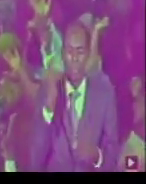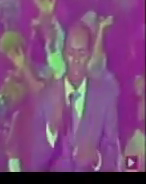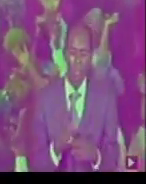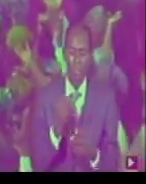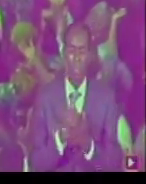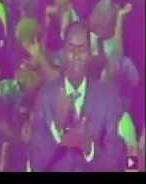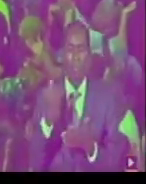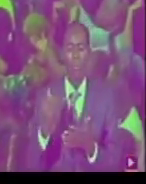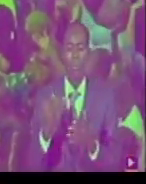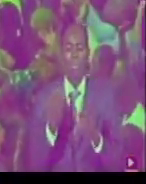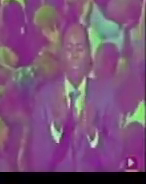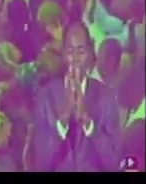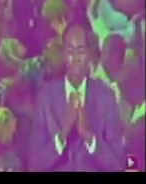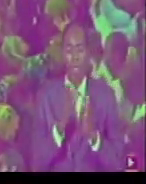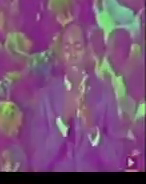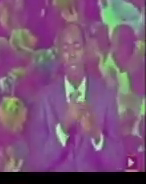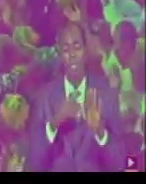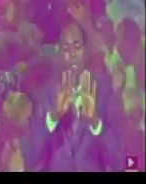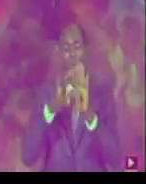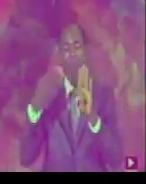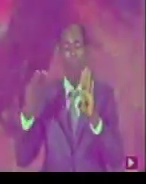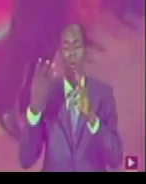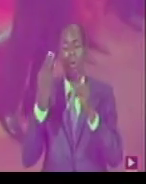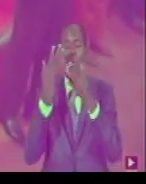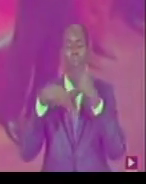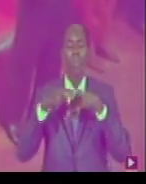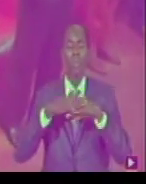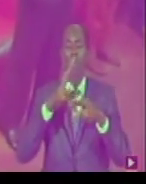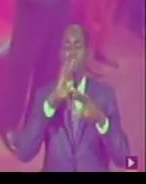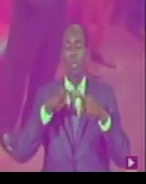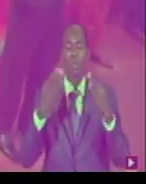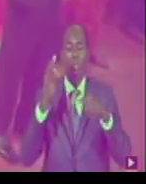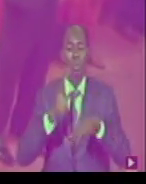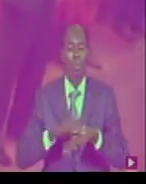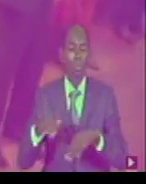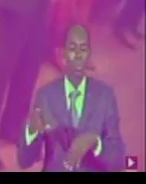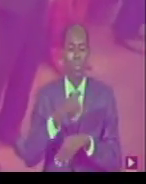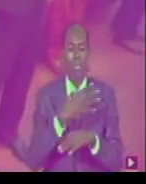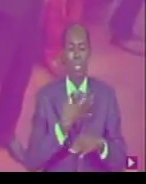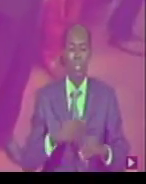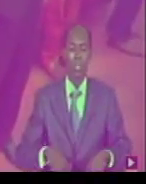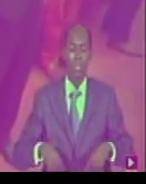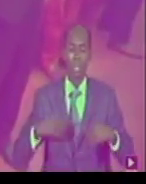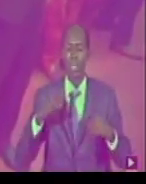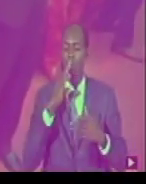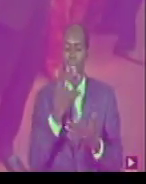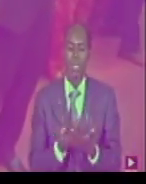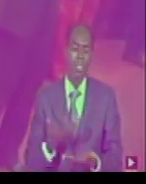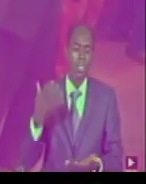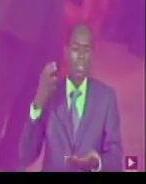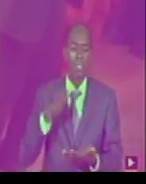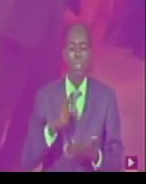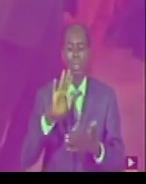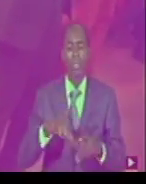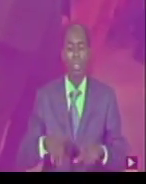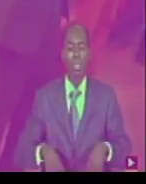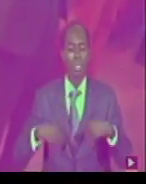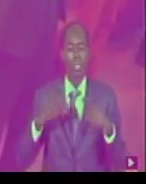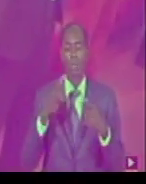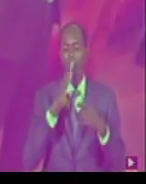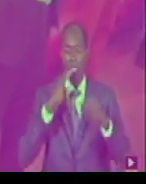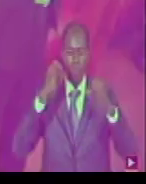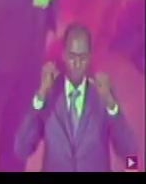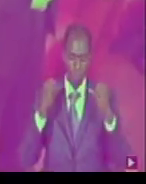Windows of heaven be opened upon you, and your life be enriched, and your life be